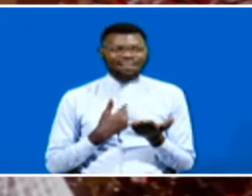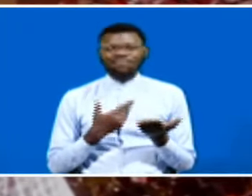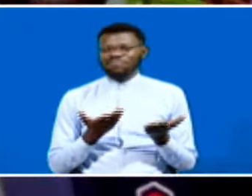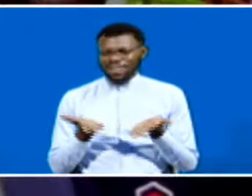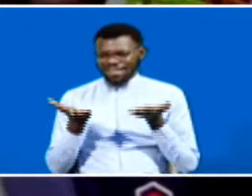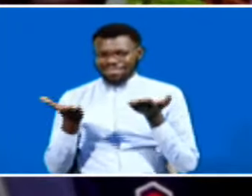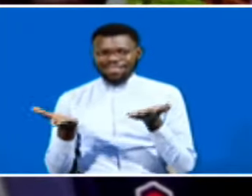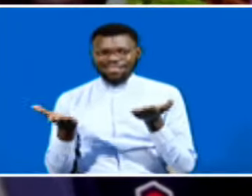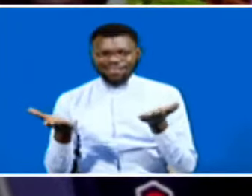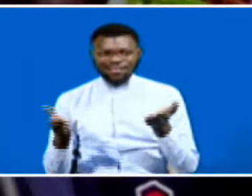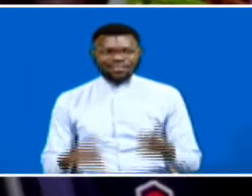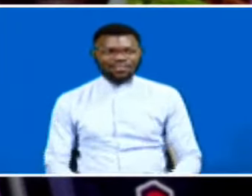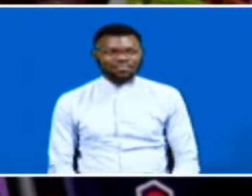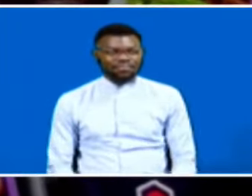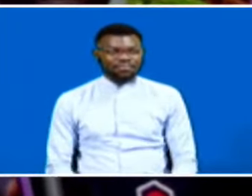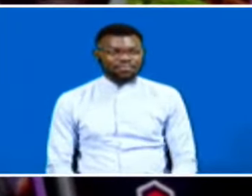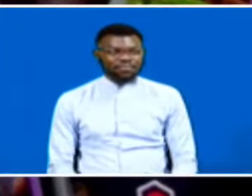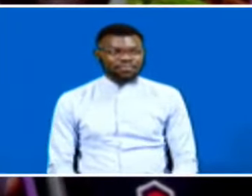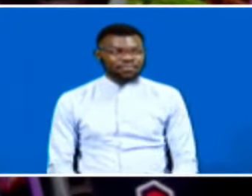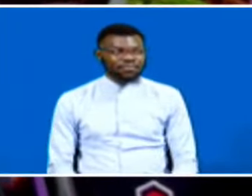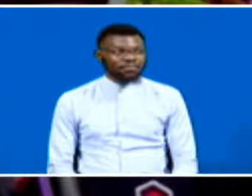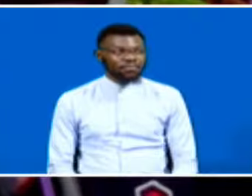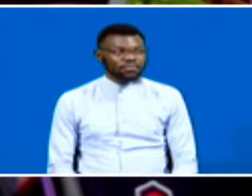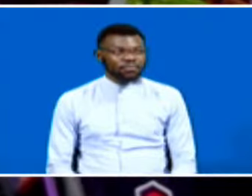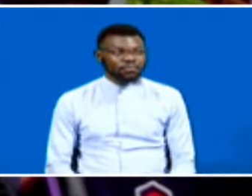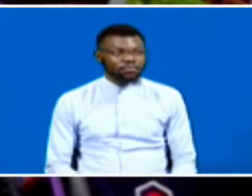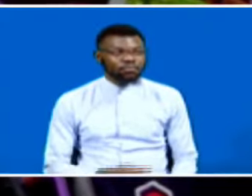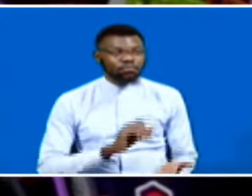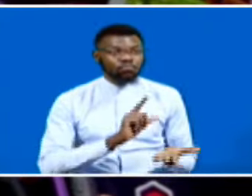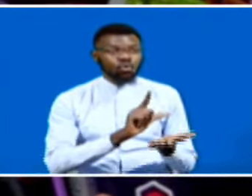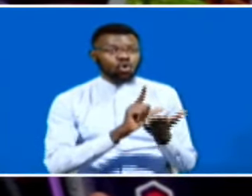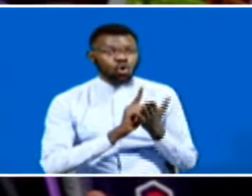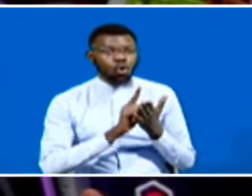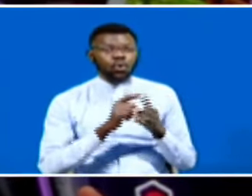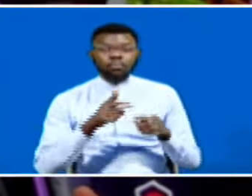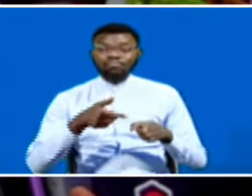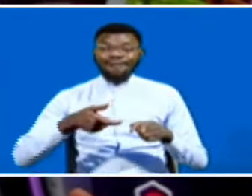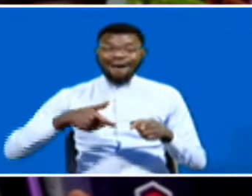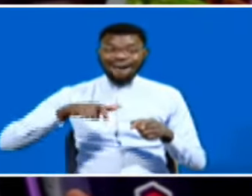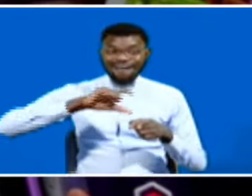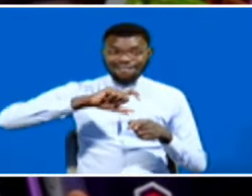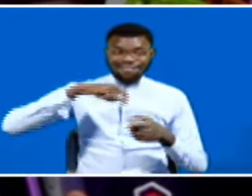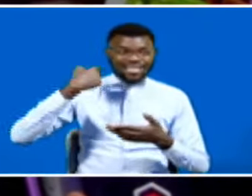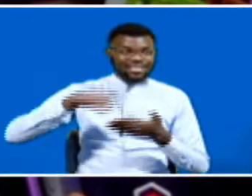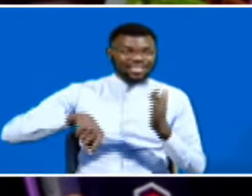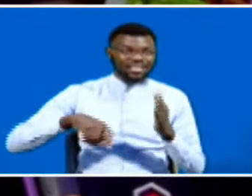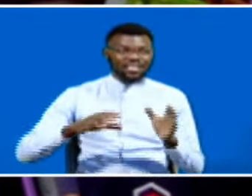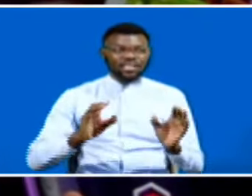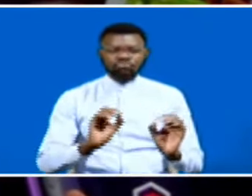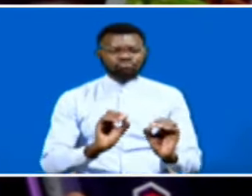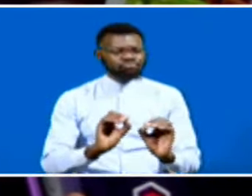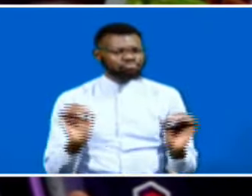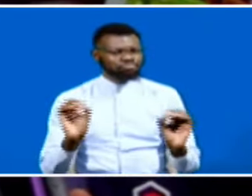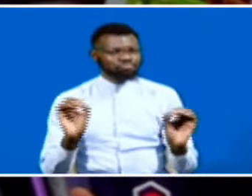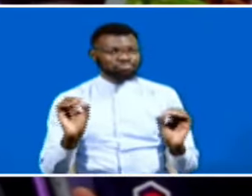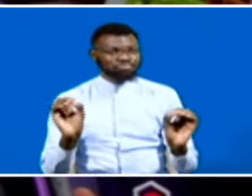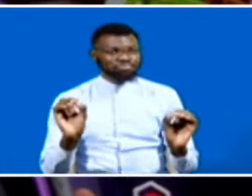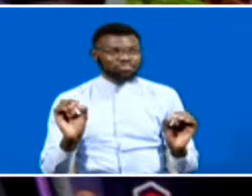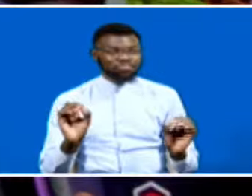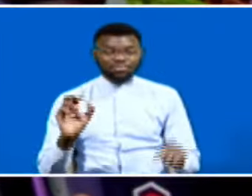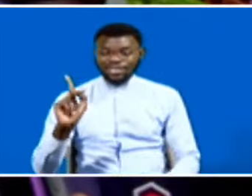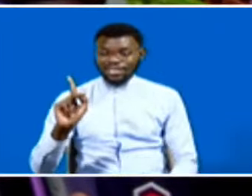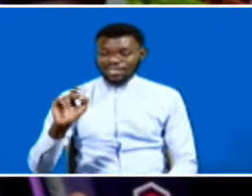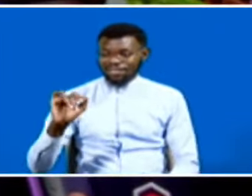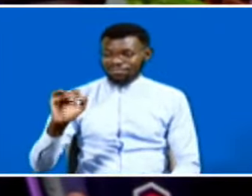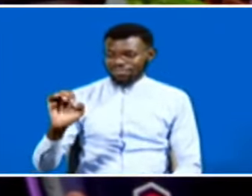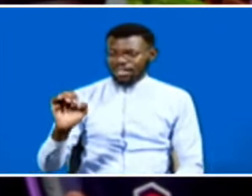to them. Offering loans with low interest to the residents of this country. KIE also